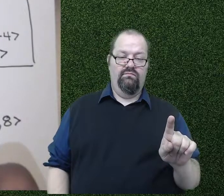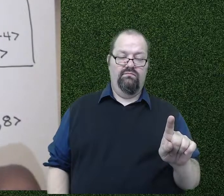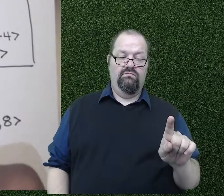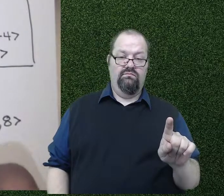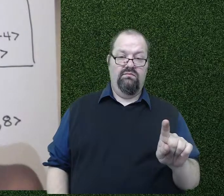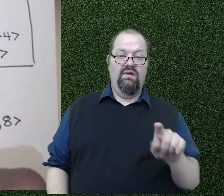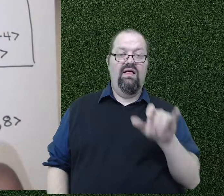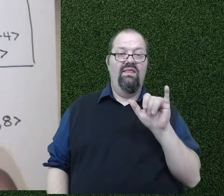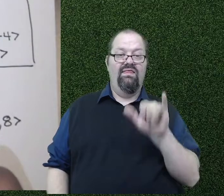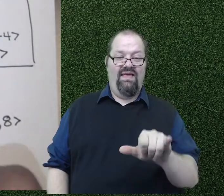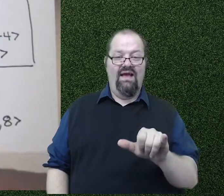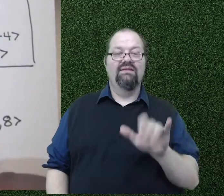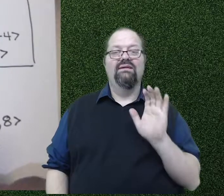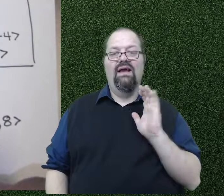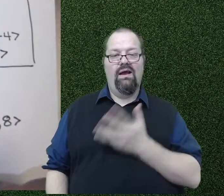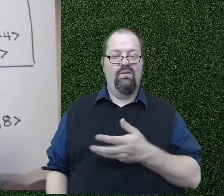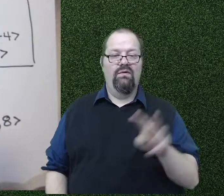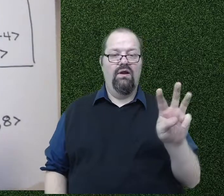That's my W.